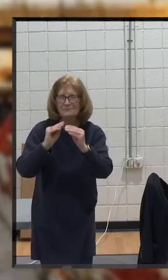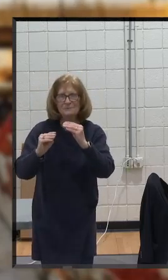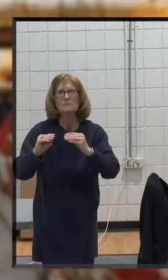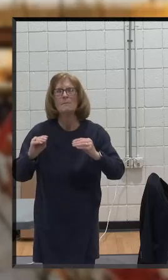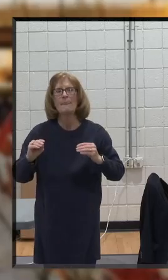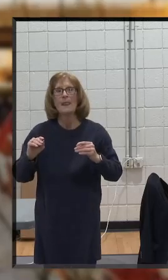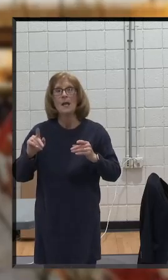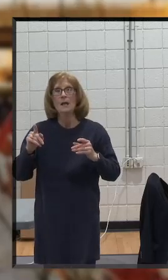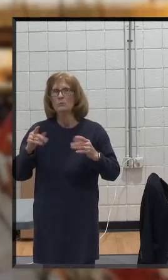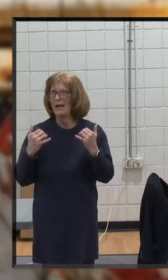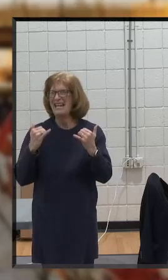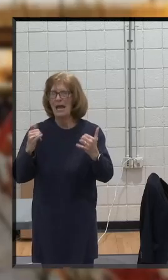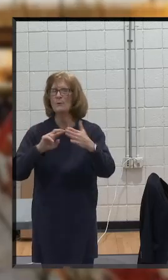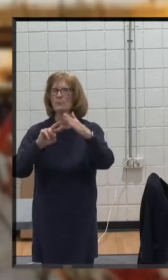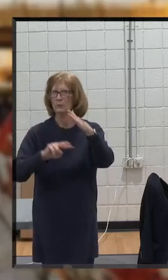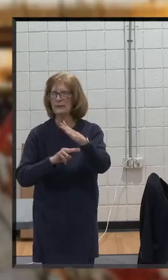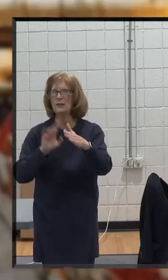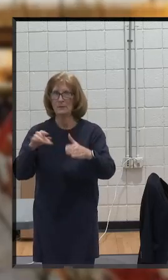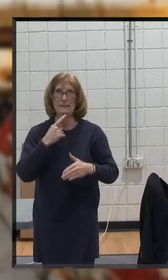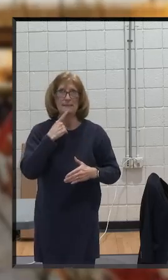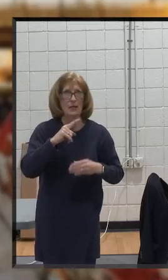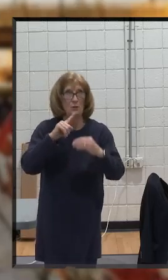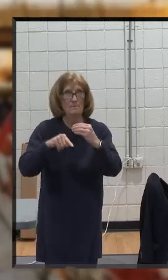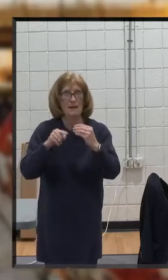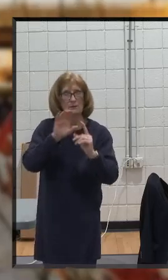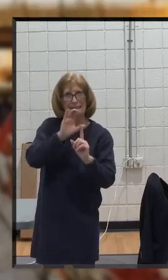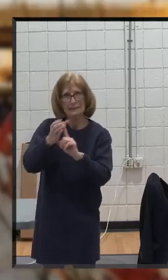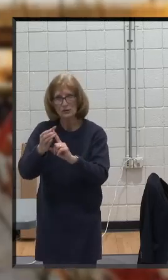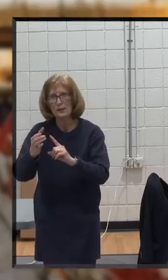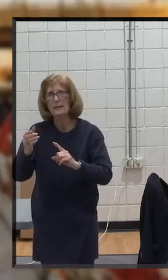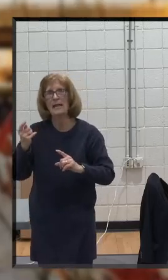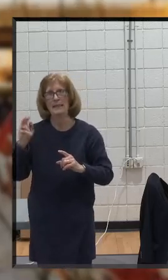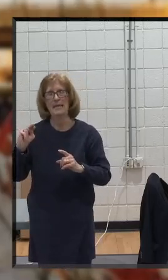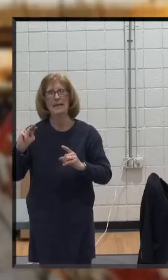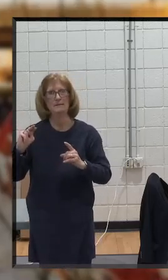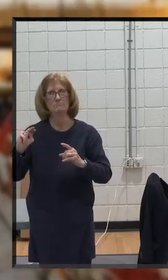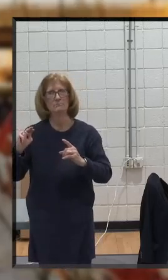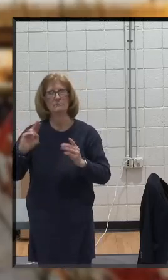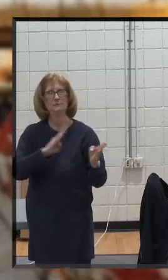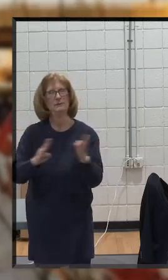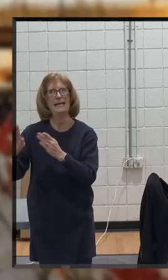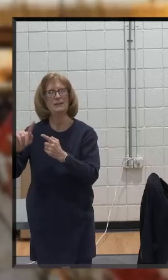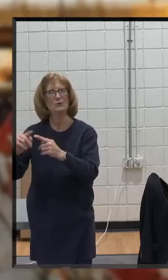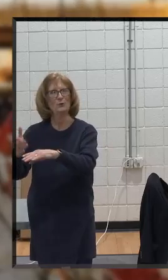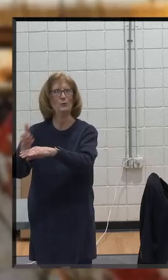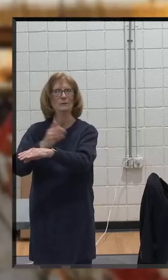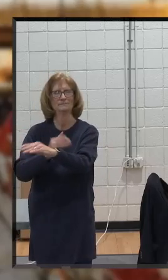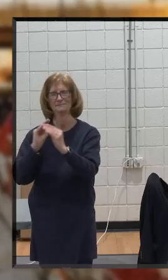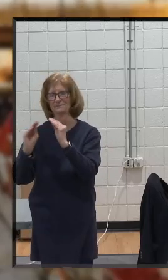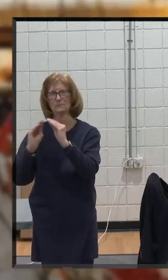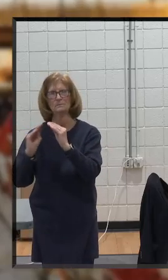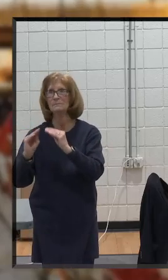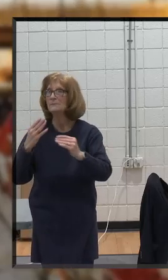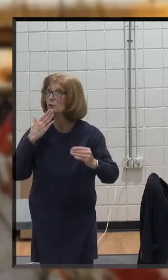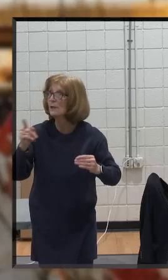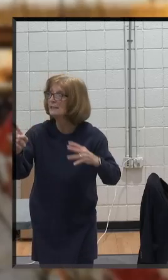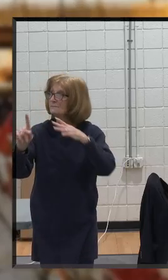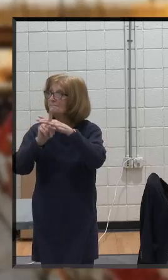the existing bridge and then our plans to rehabilitate it. So thank you all for joining us here